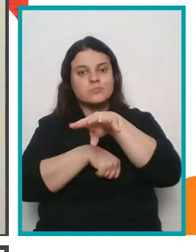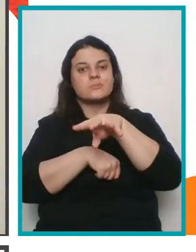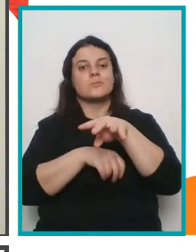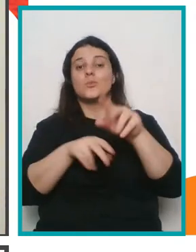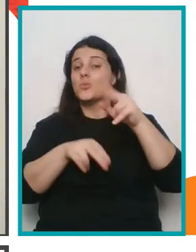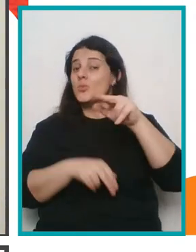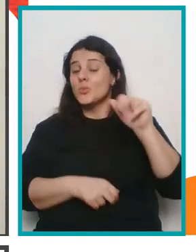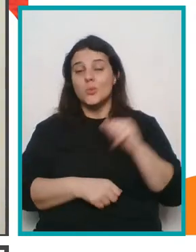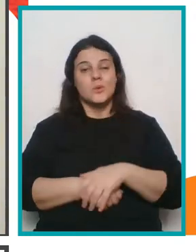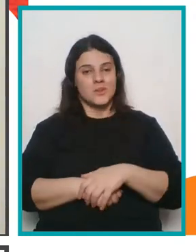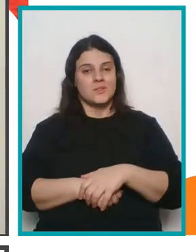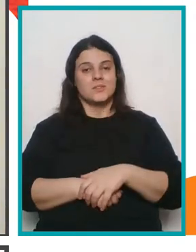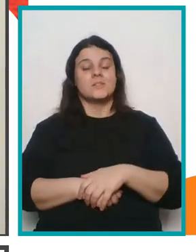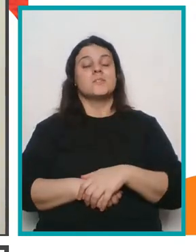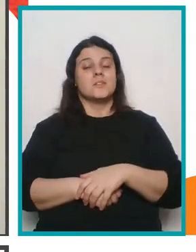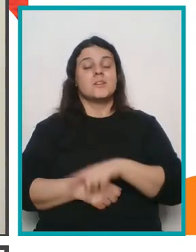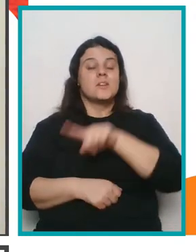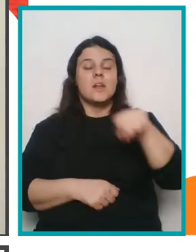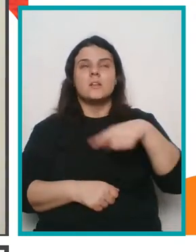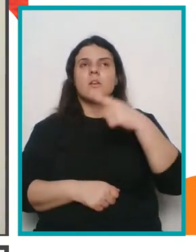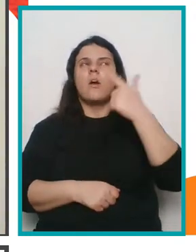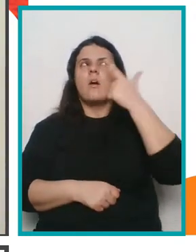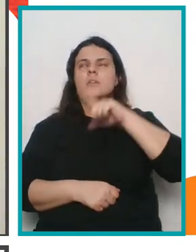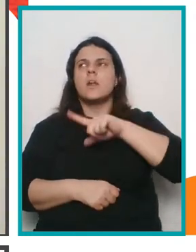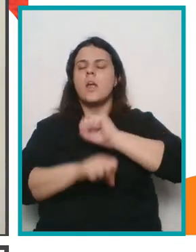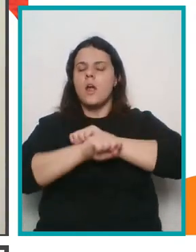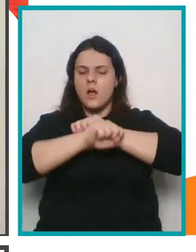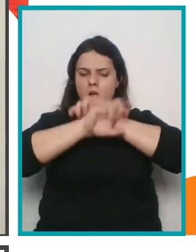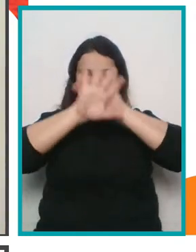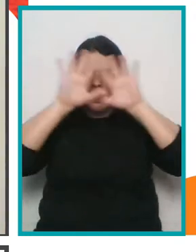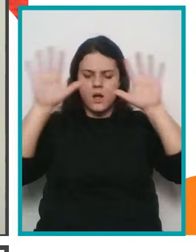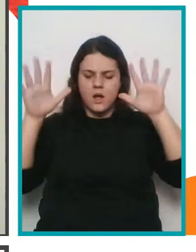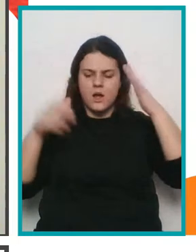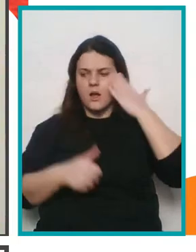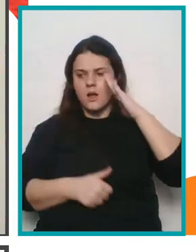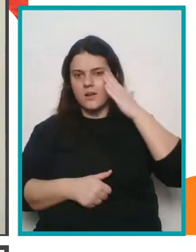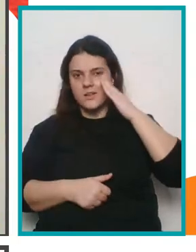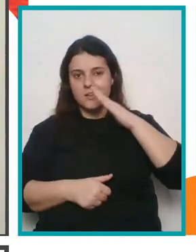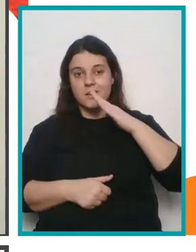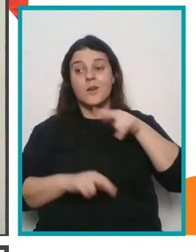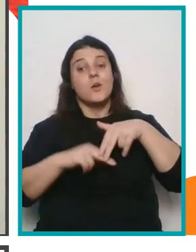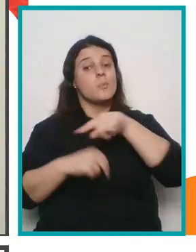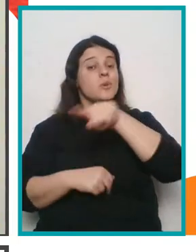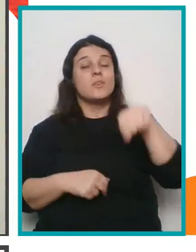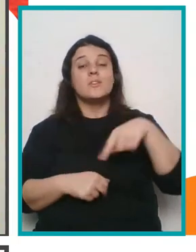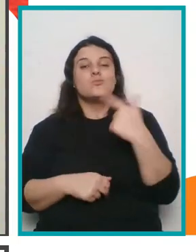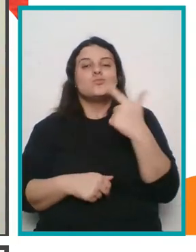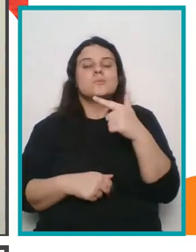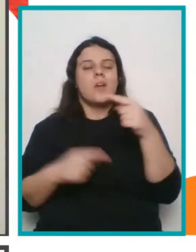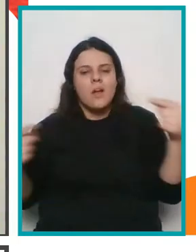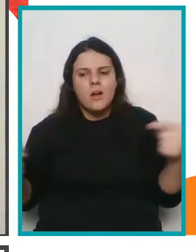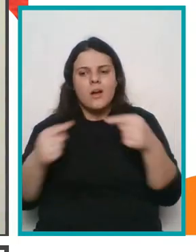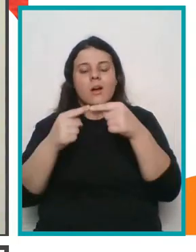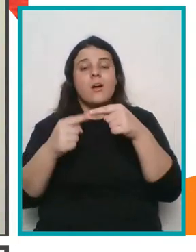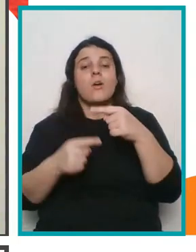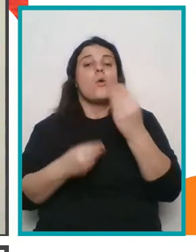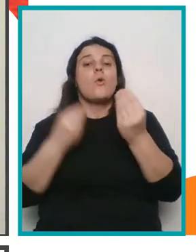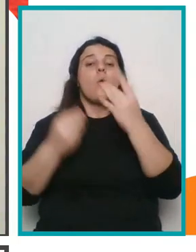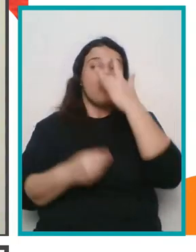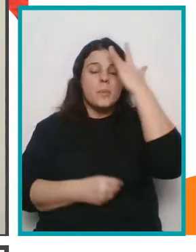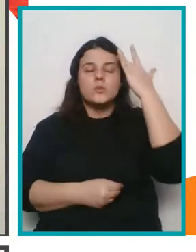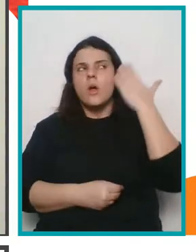science in my country. Those who have a bit of the science are those who went